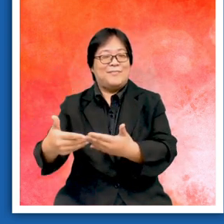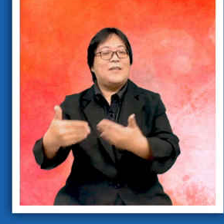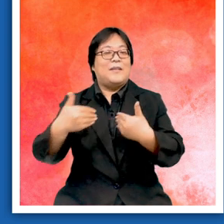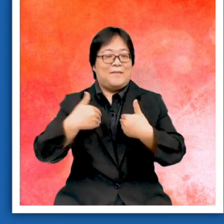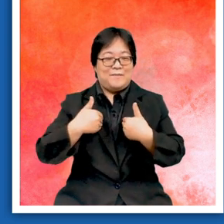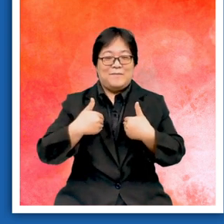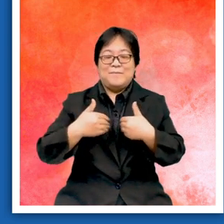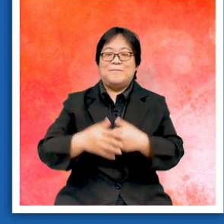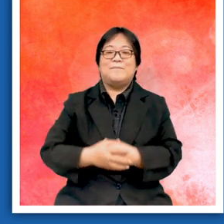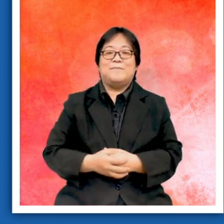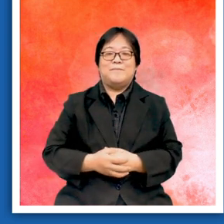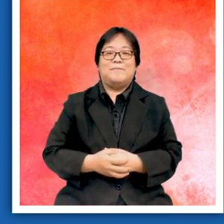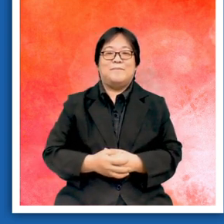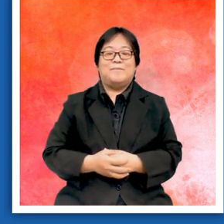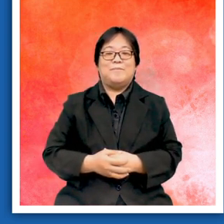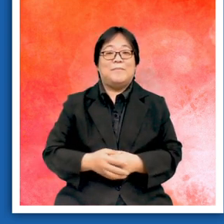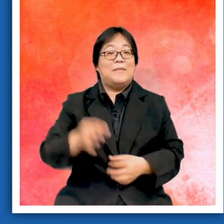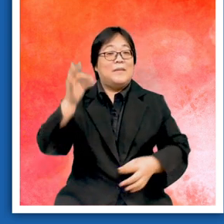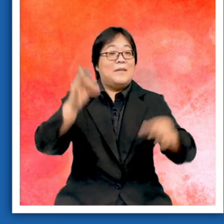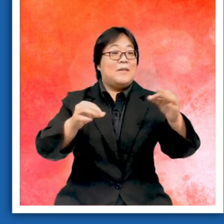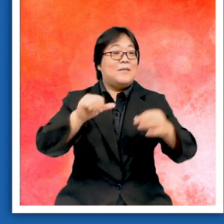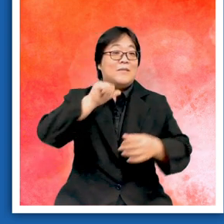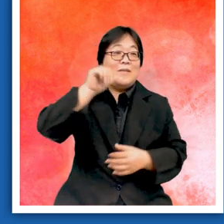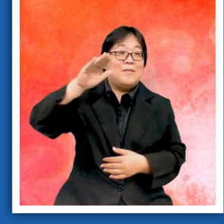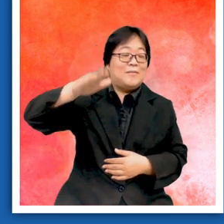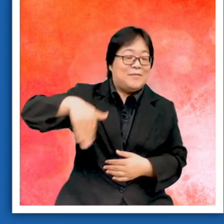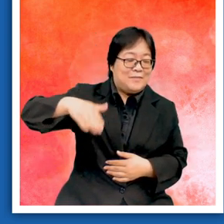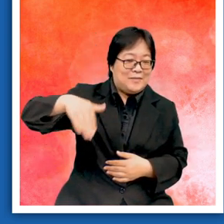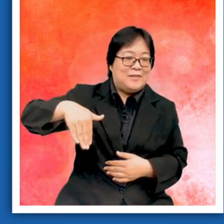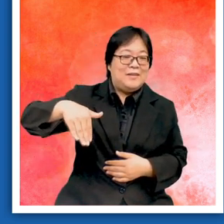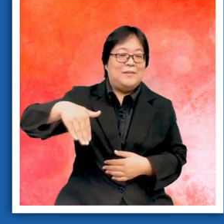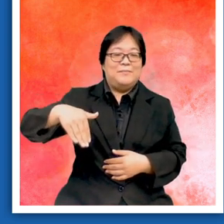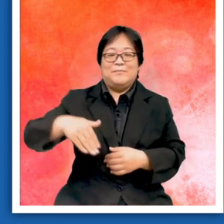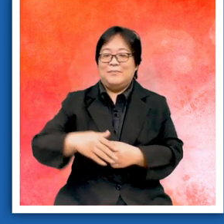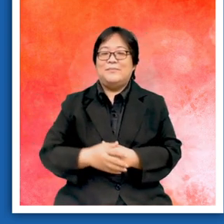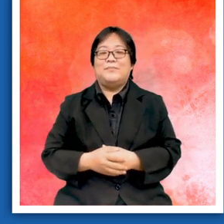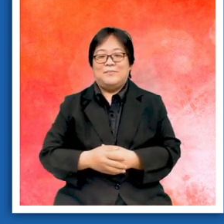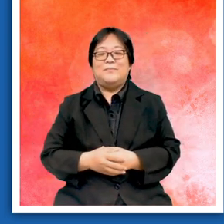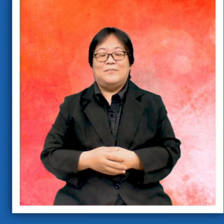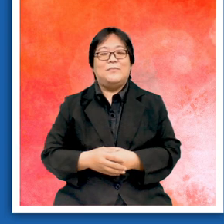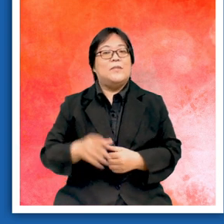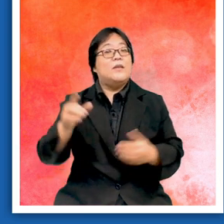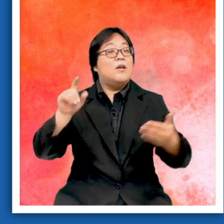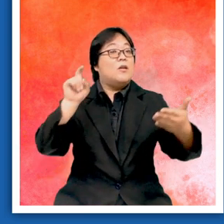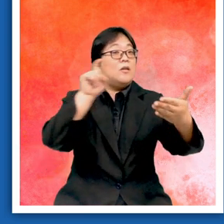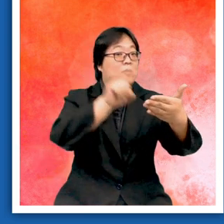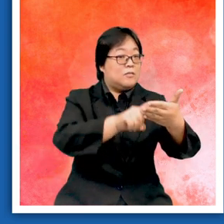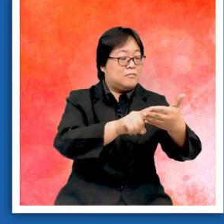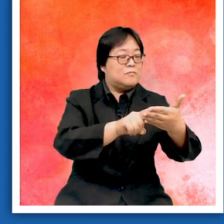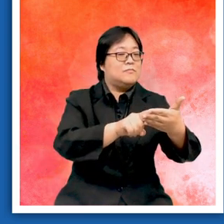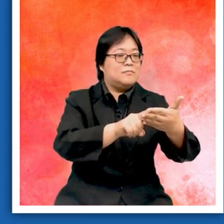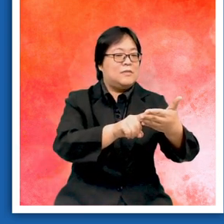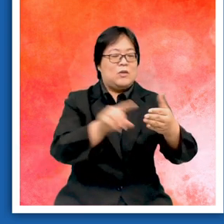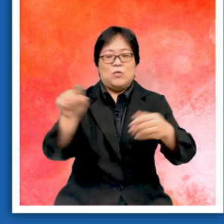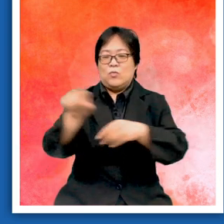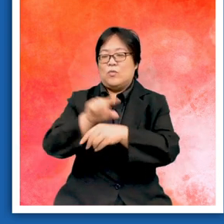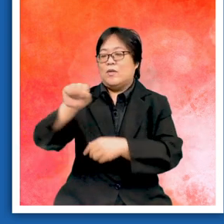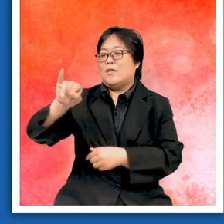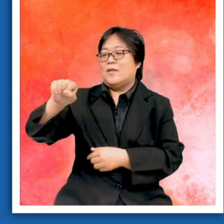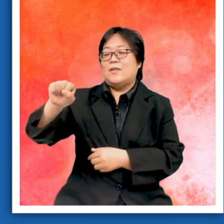helpdesk.um.edu.my. So we'll be directed to this page. If you are not yet logged in, please make sure you log in. Use